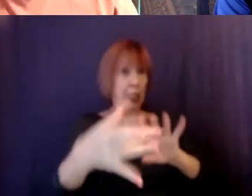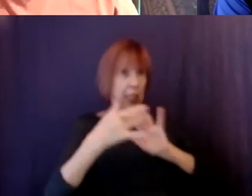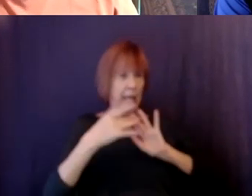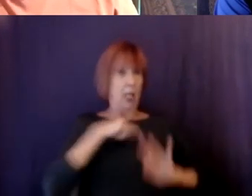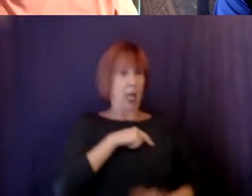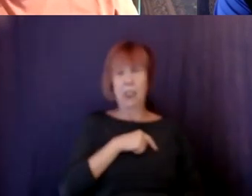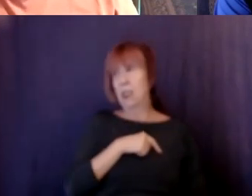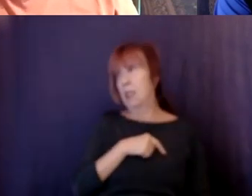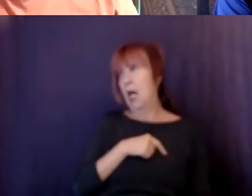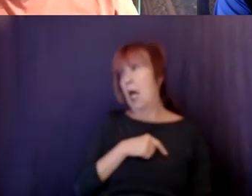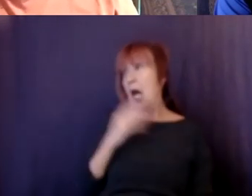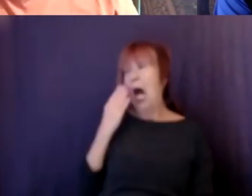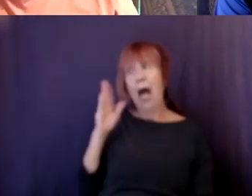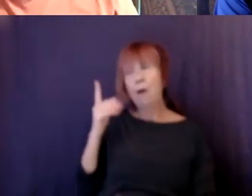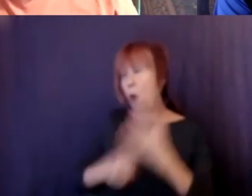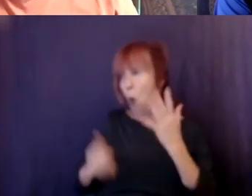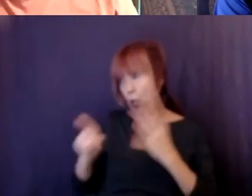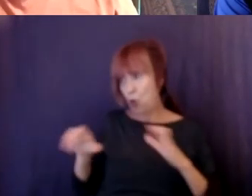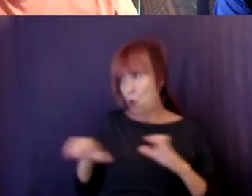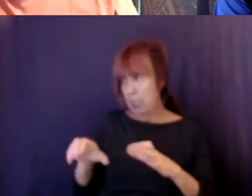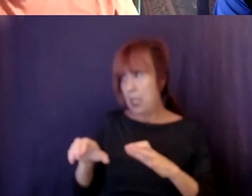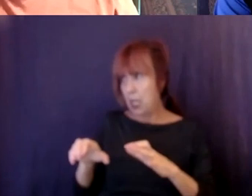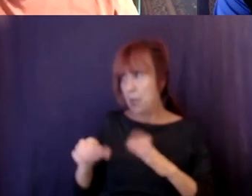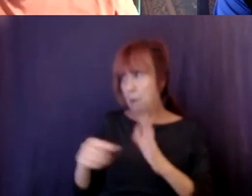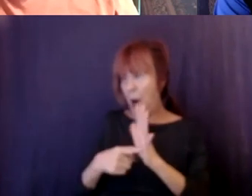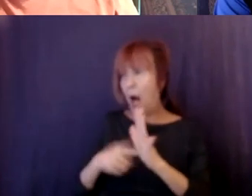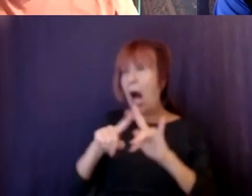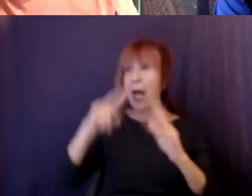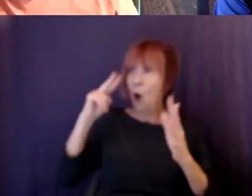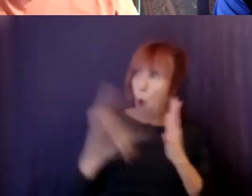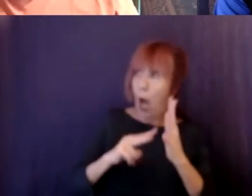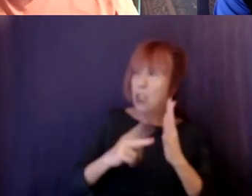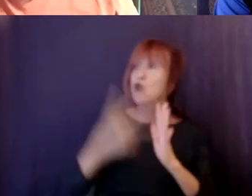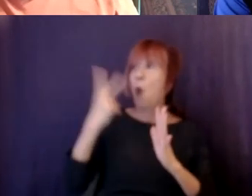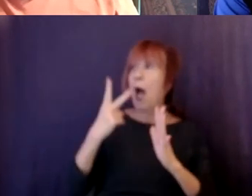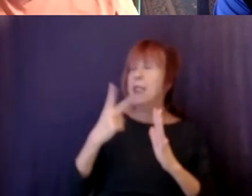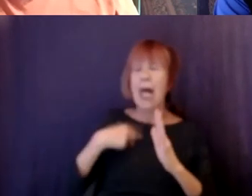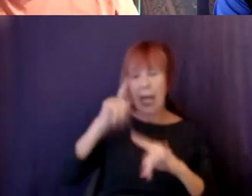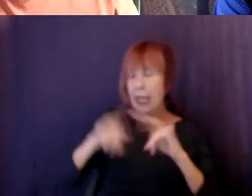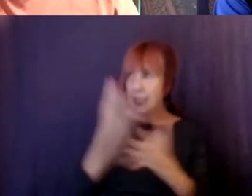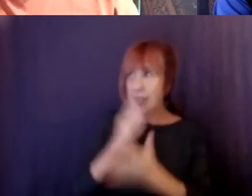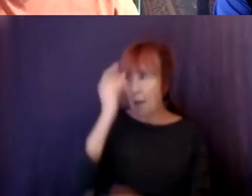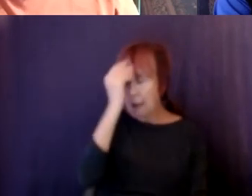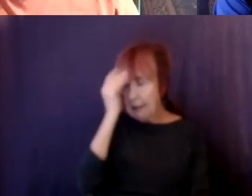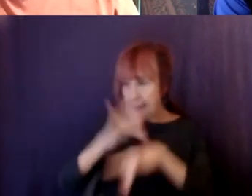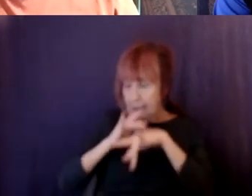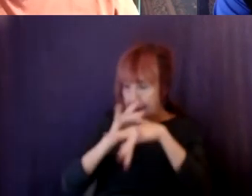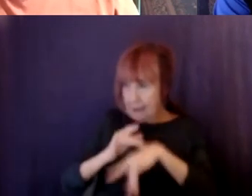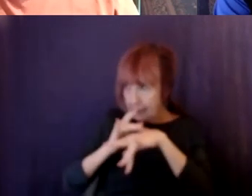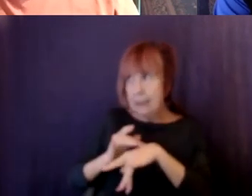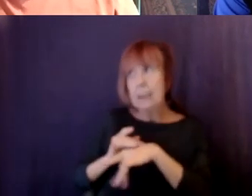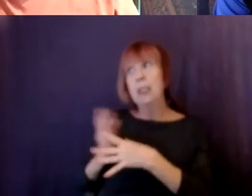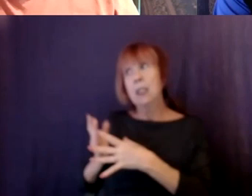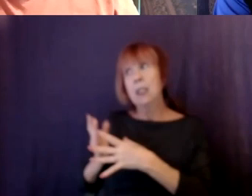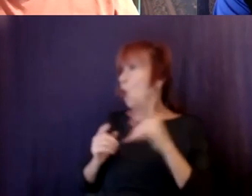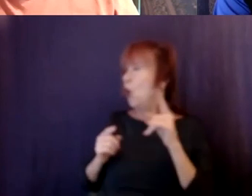I don't know what you guys have done here, but I watched it twice and I can't stop thinking about it. And so she